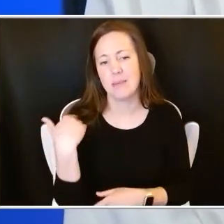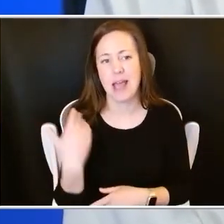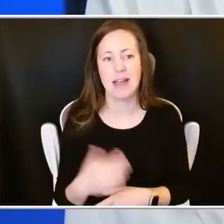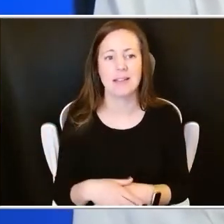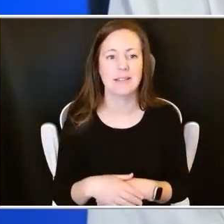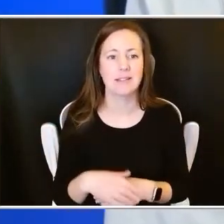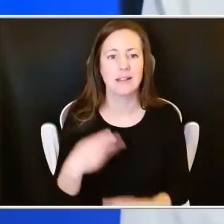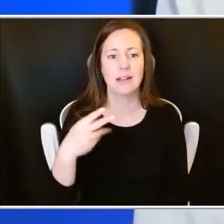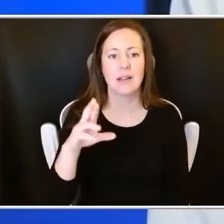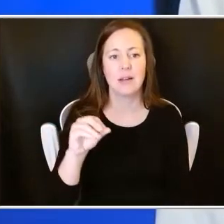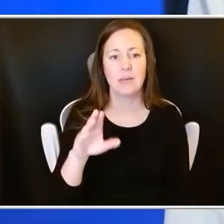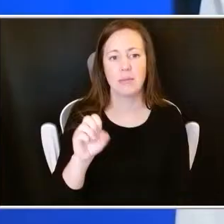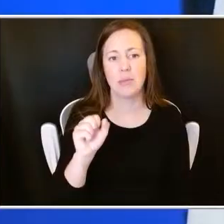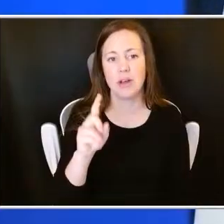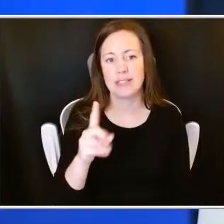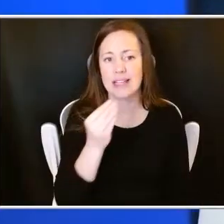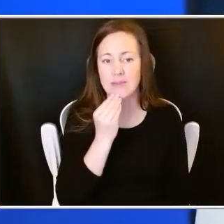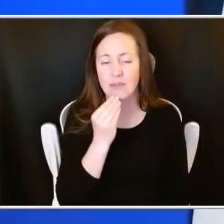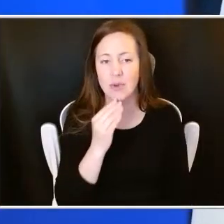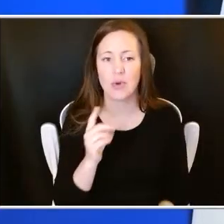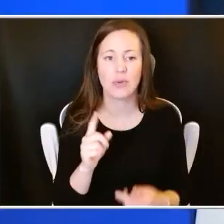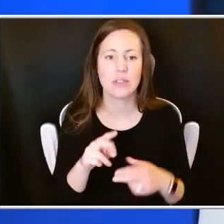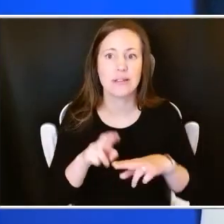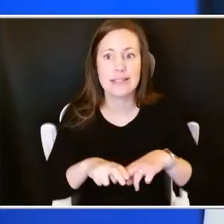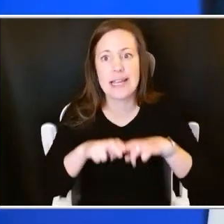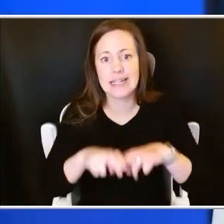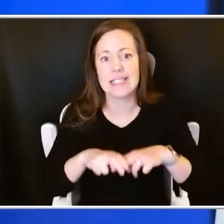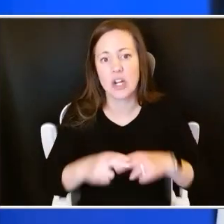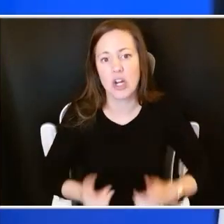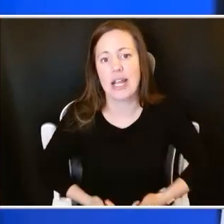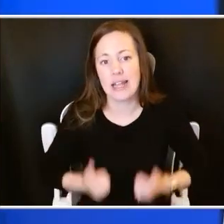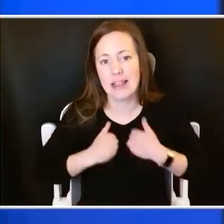foods, sedentary lifestyle, alcohol consumption.